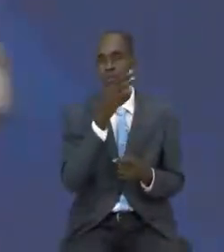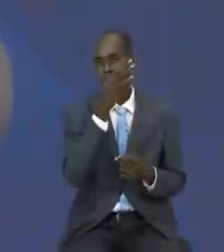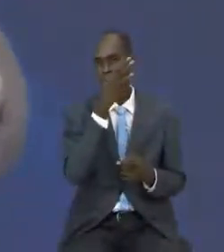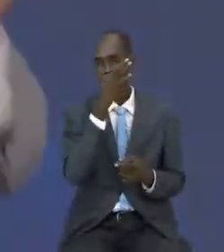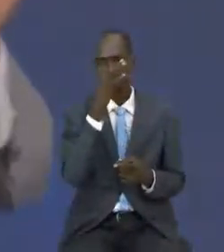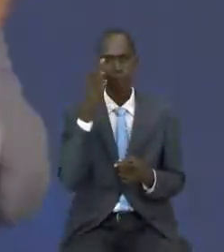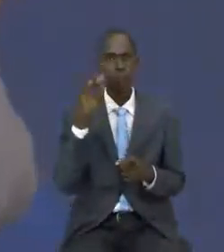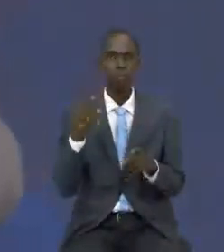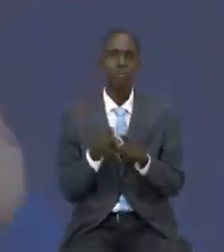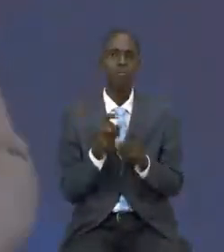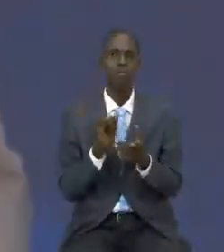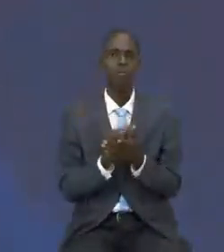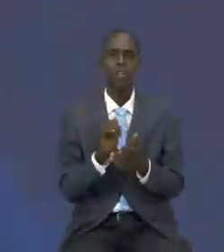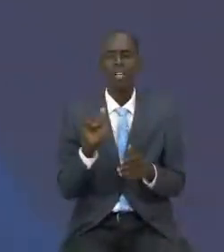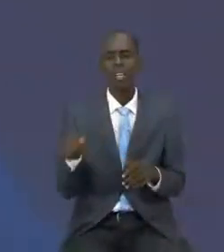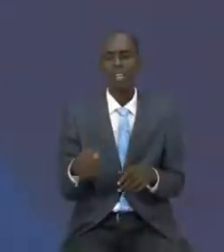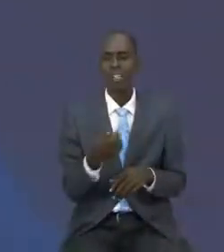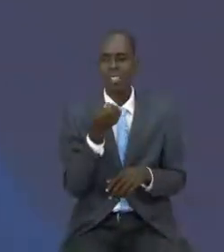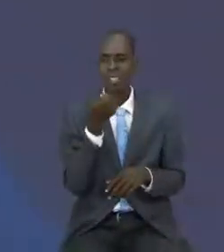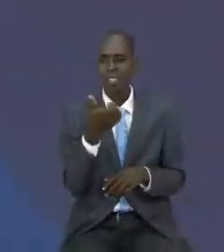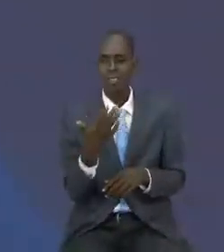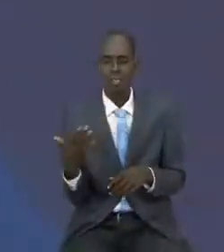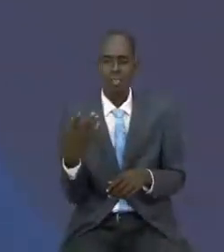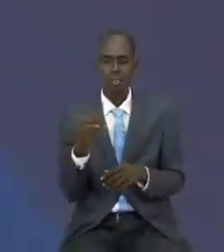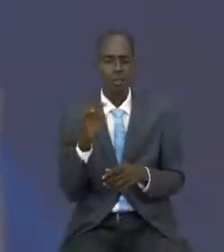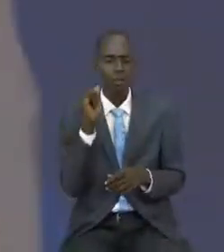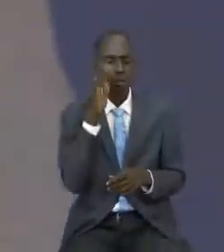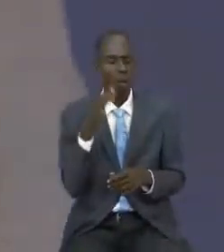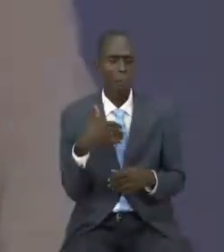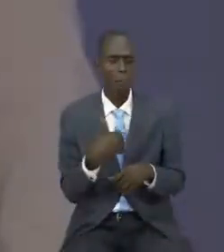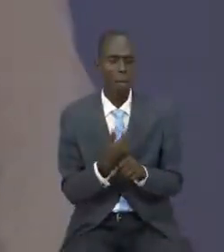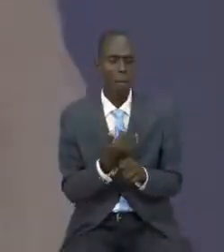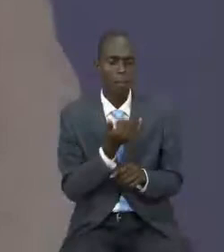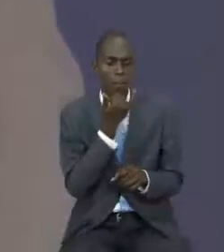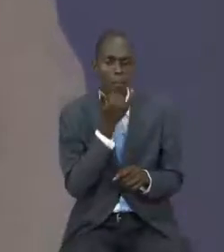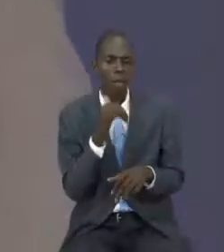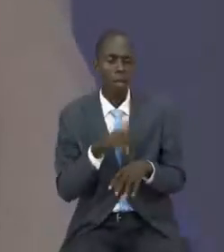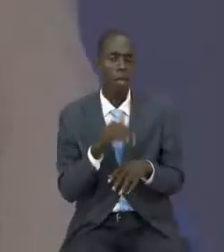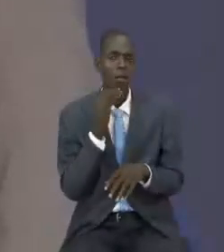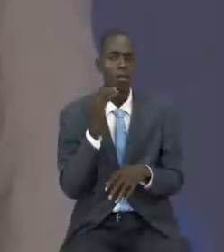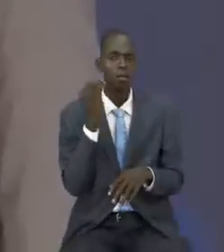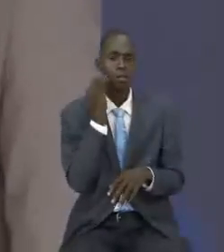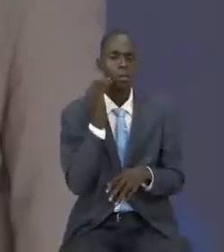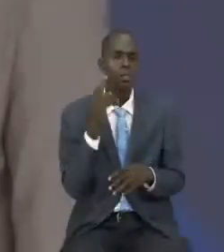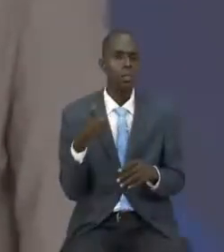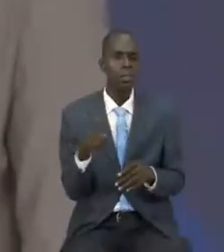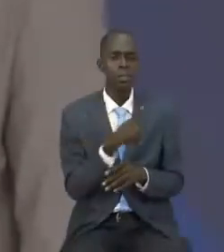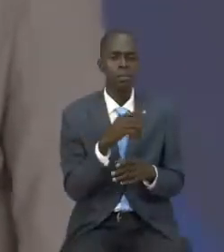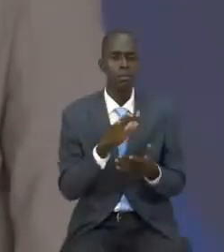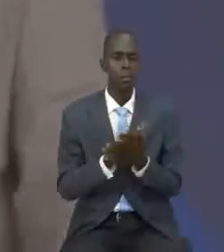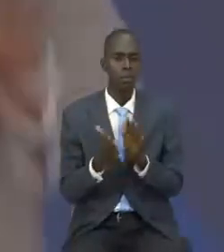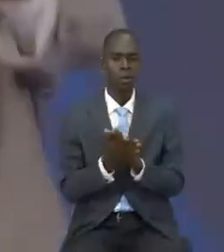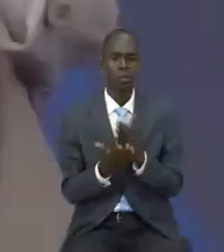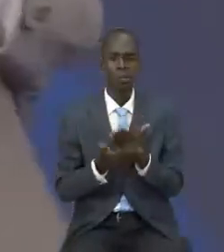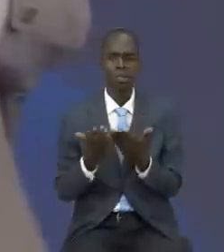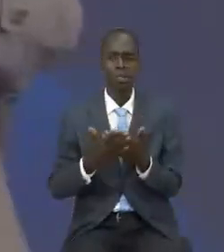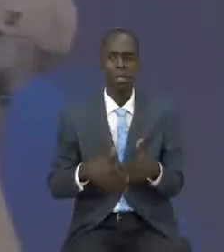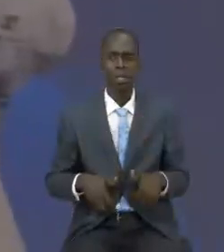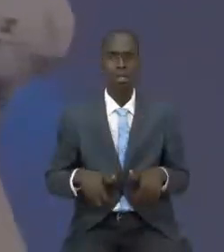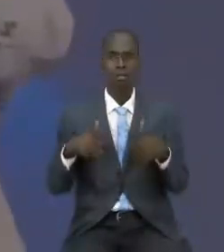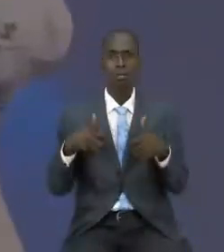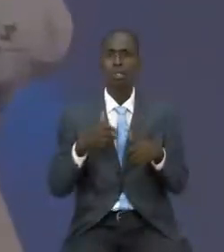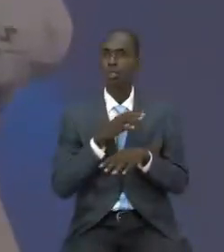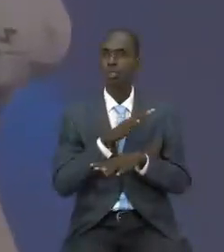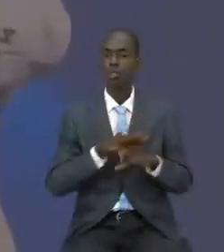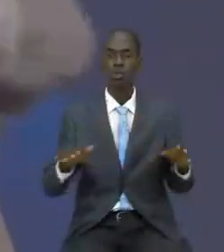any little thing the wife does at home, they're easily angry. Don't spoil my